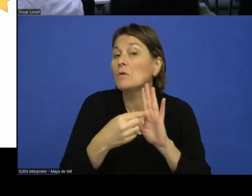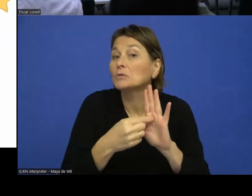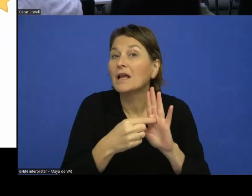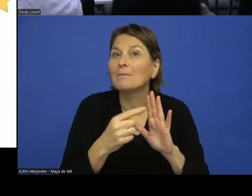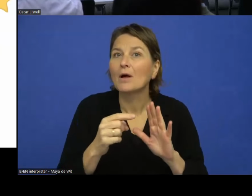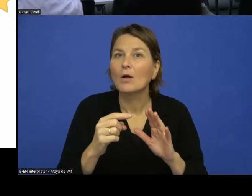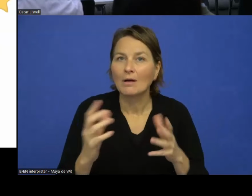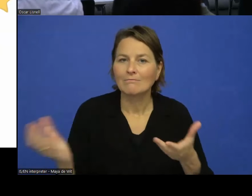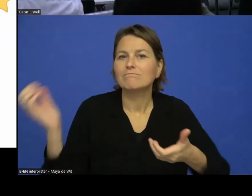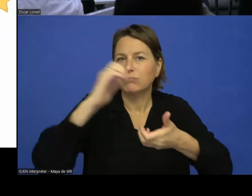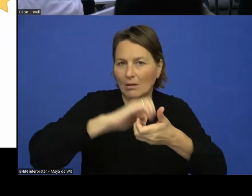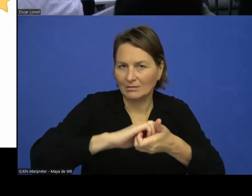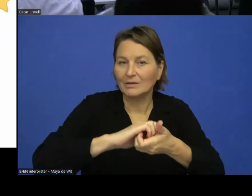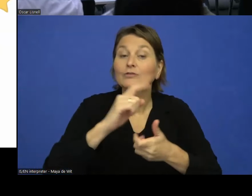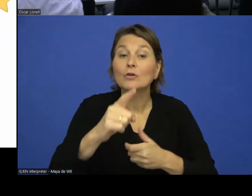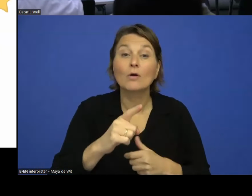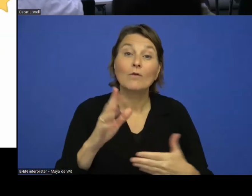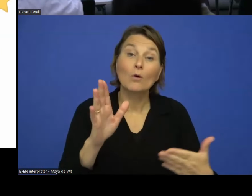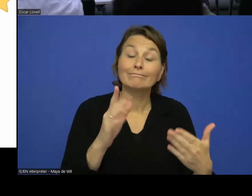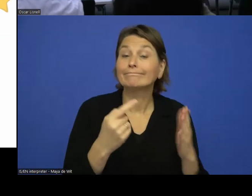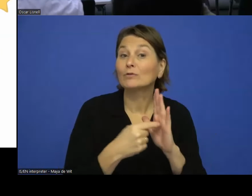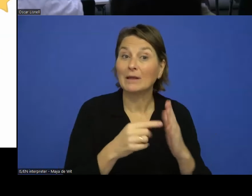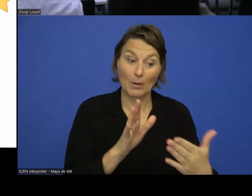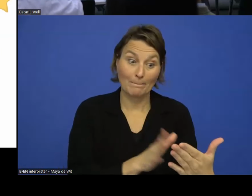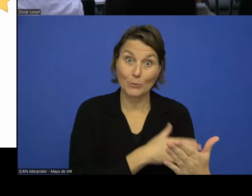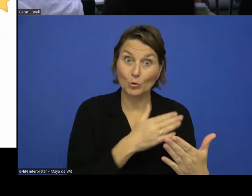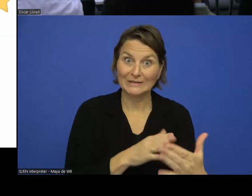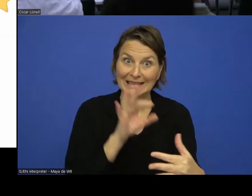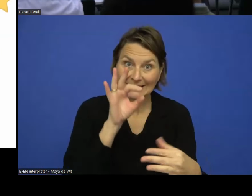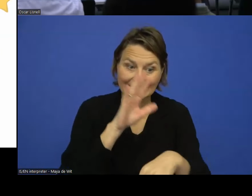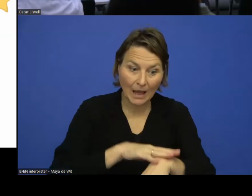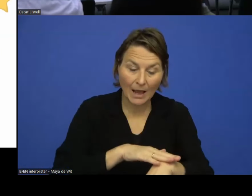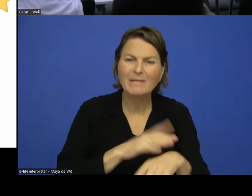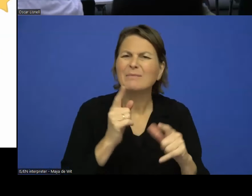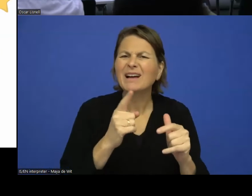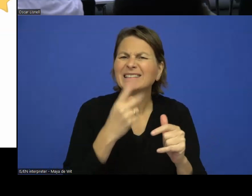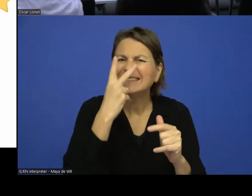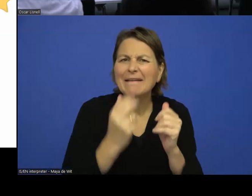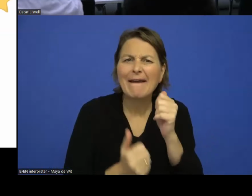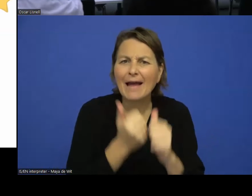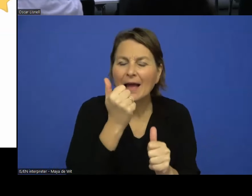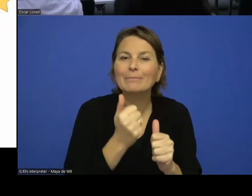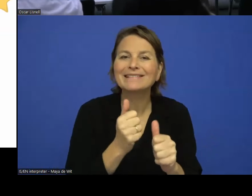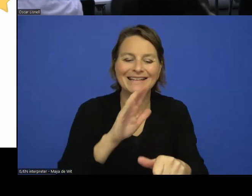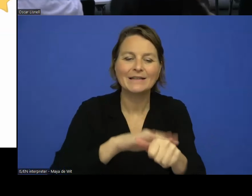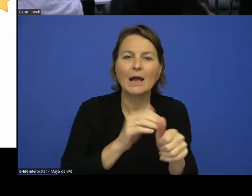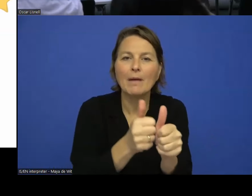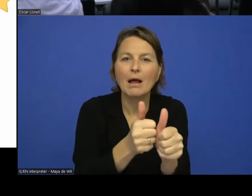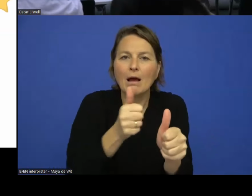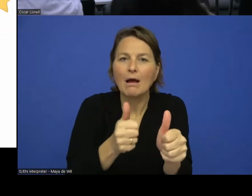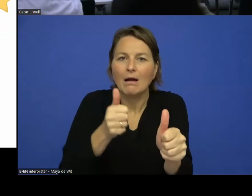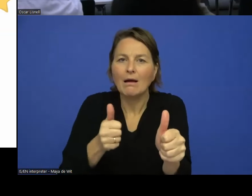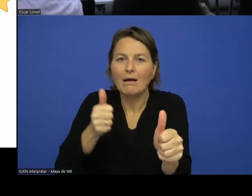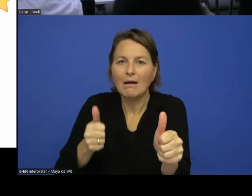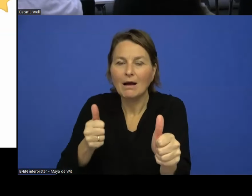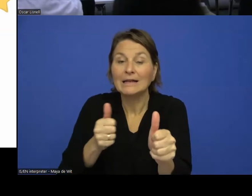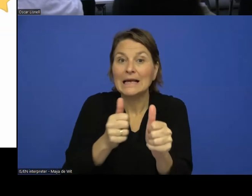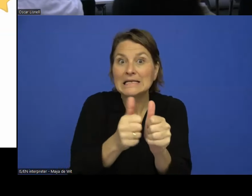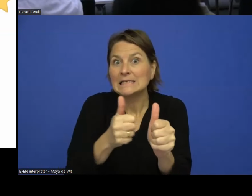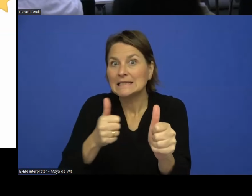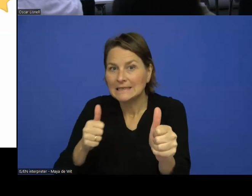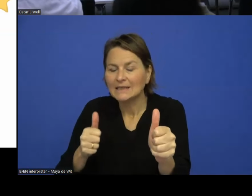you know that it has to be very tightly timed. So latency is a problem. And that's where our colleagues from Stanford have got